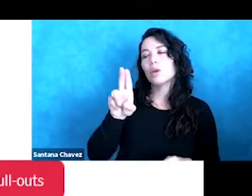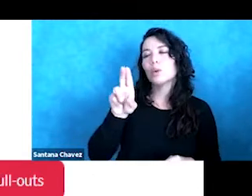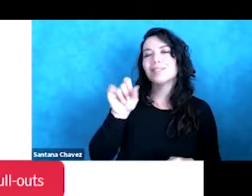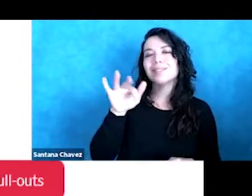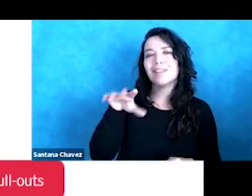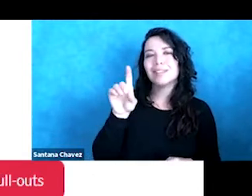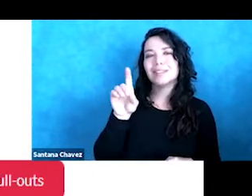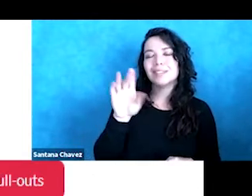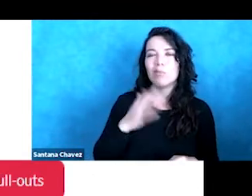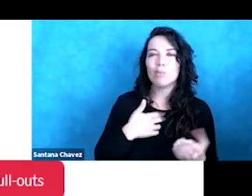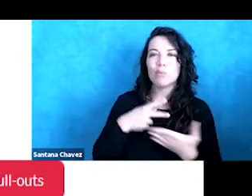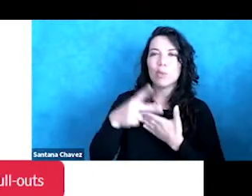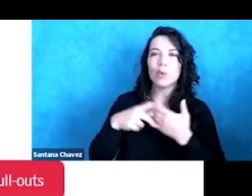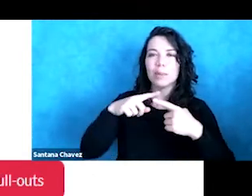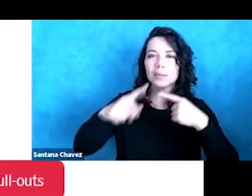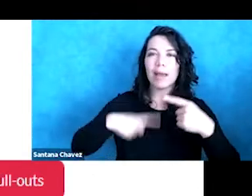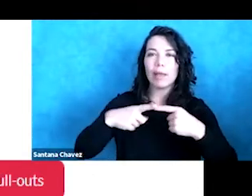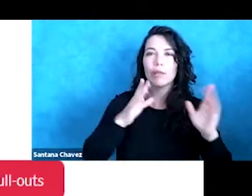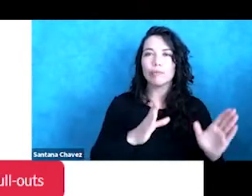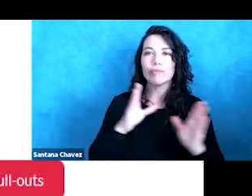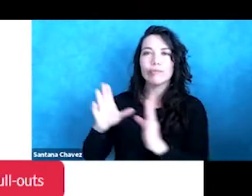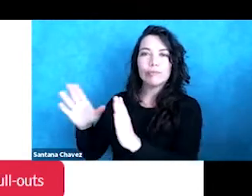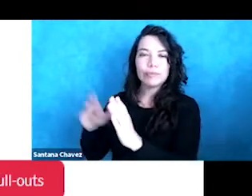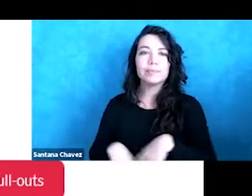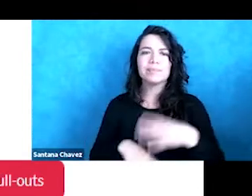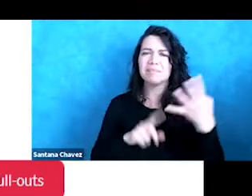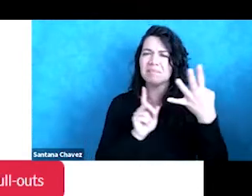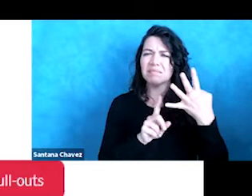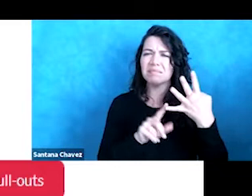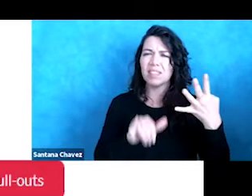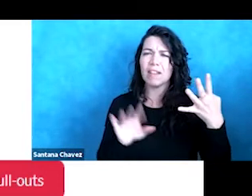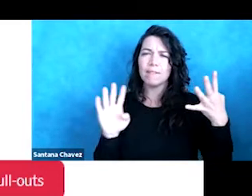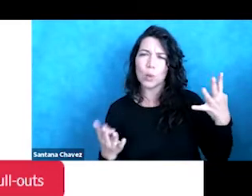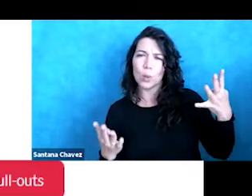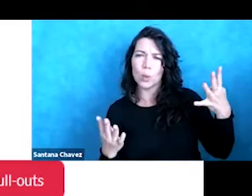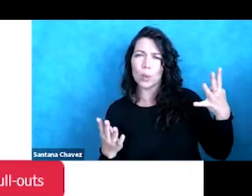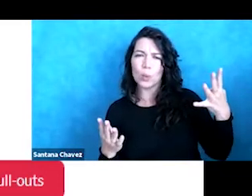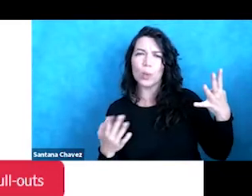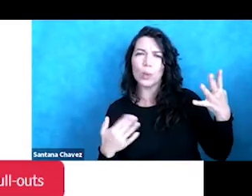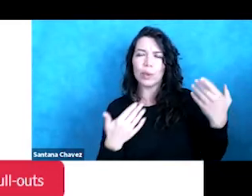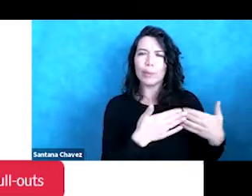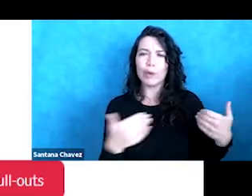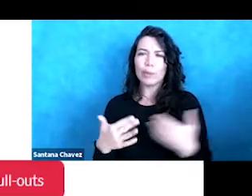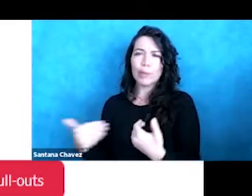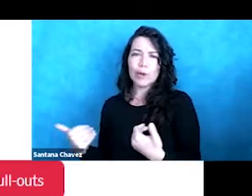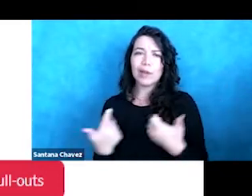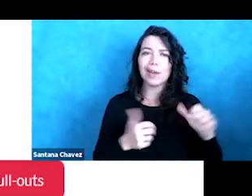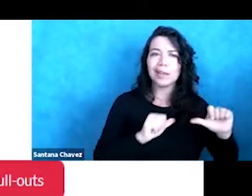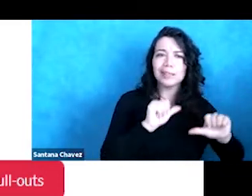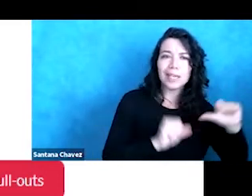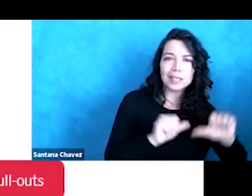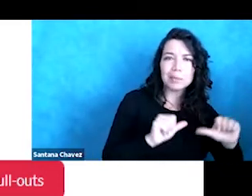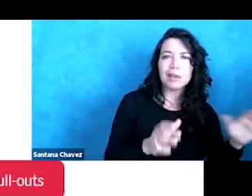cycle. Section 4 on the online version is broken out into assessment, design, implementation, and meal